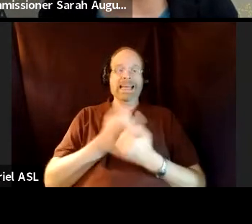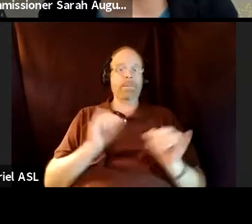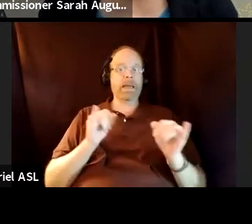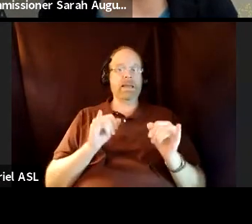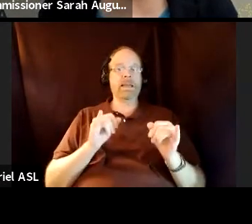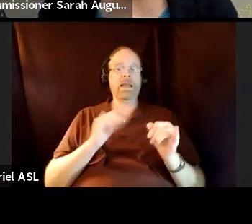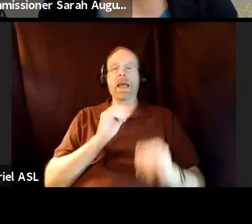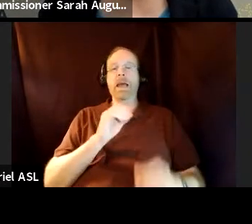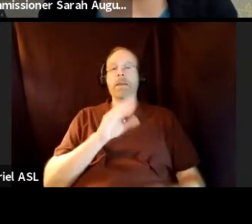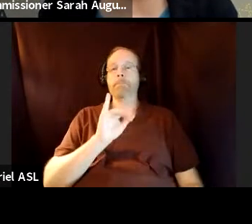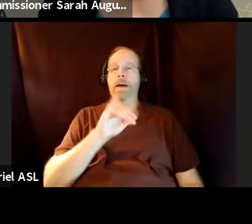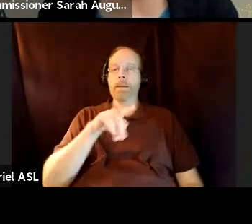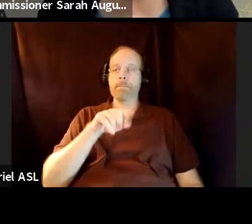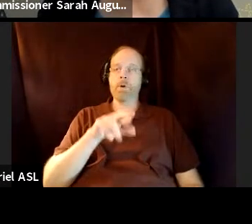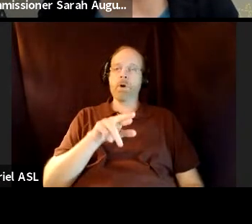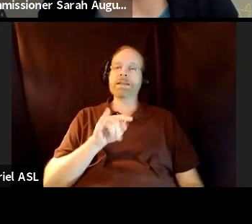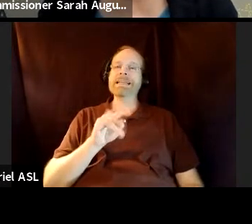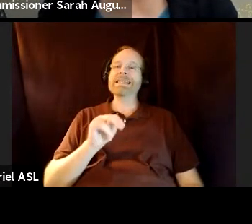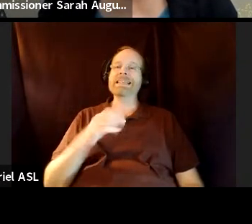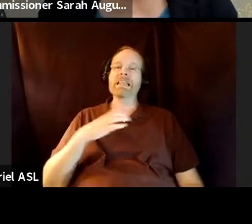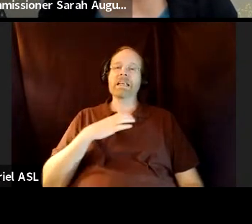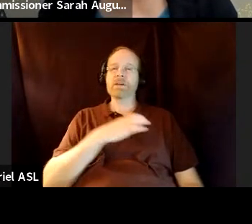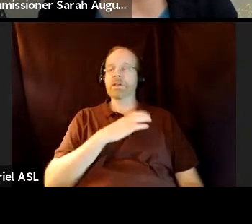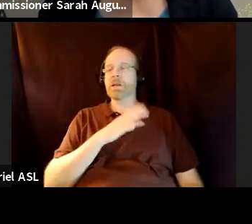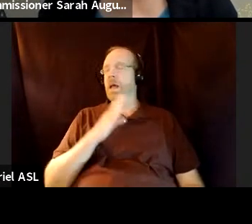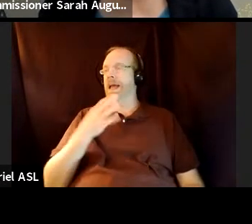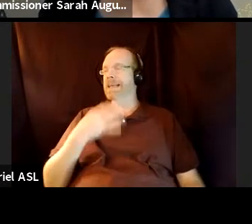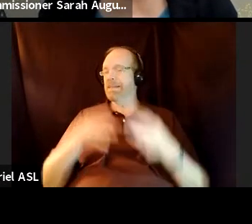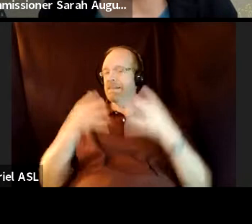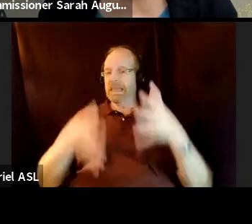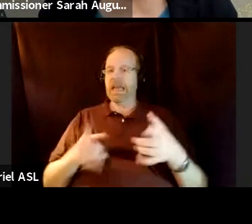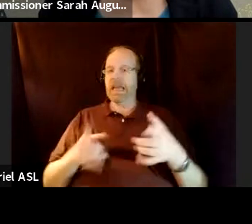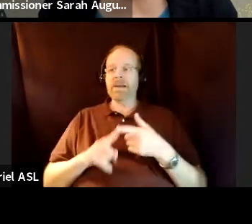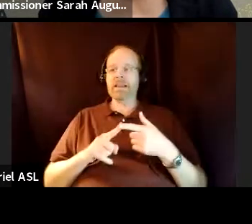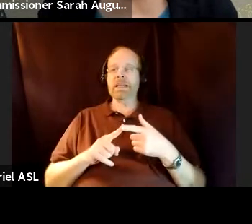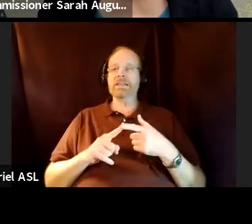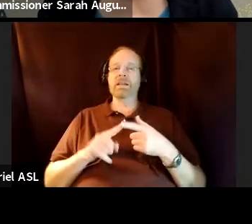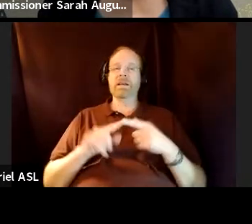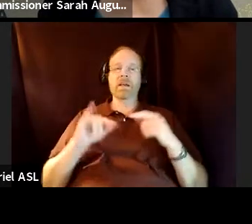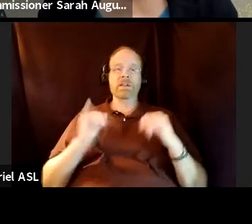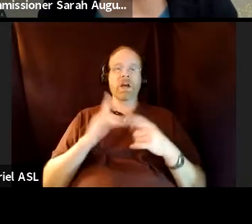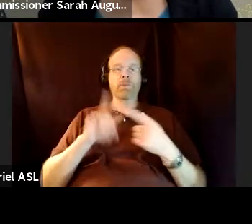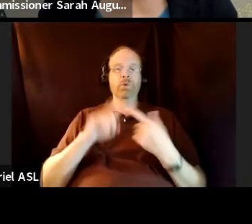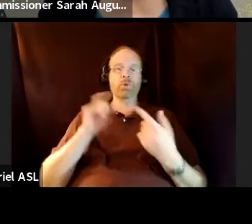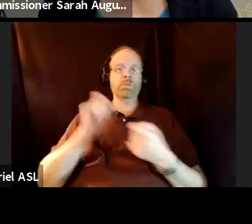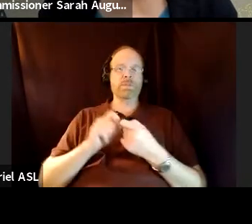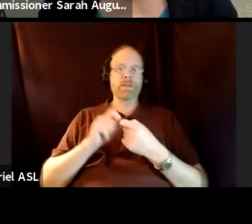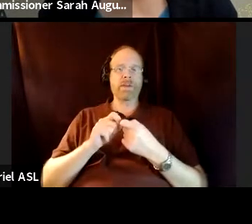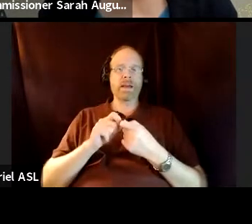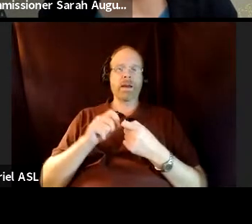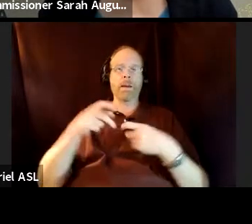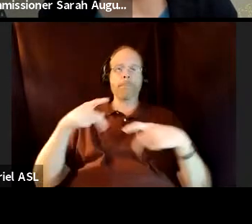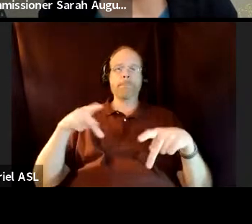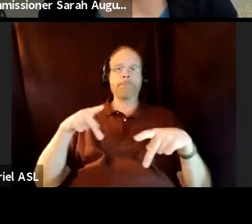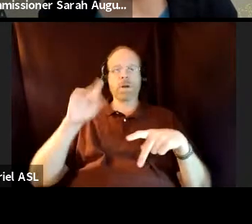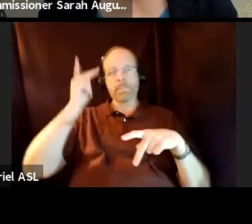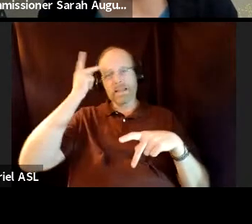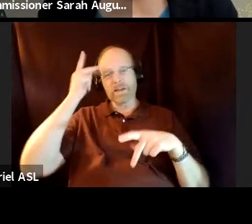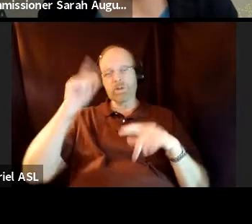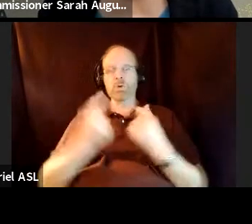mentioned earlier, rather than leaving this sensitive job to a single party, as is done in far too many